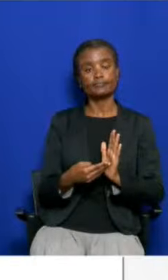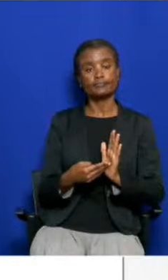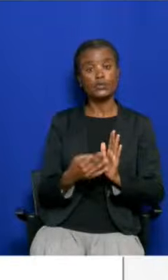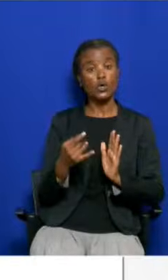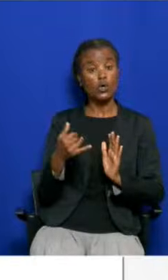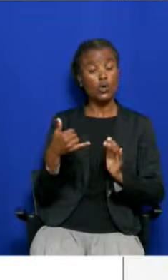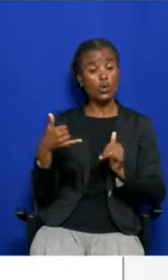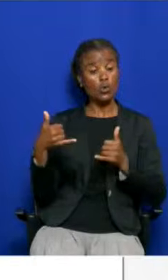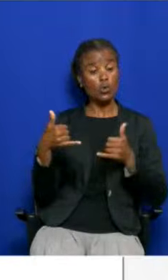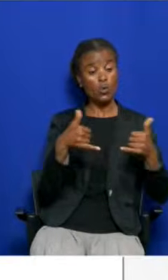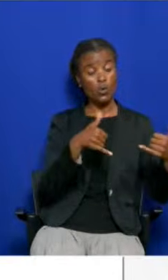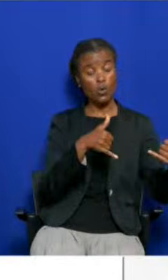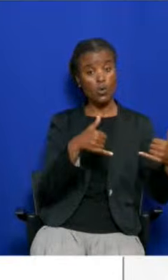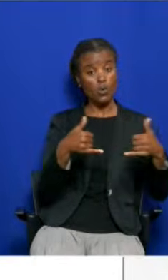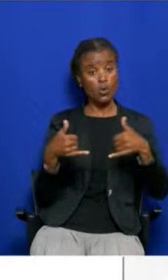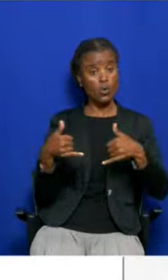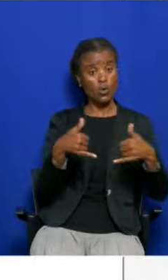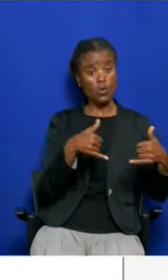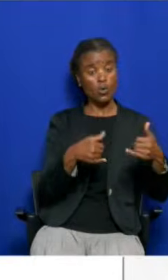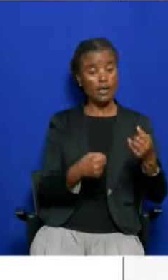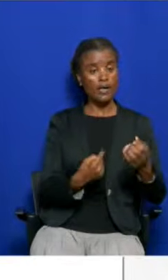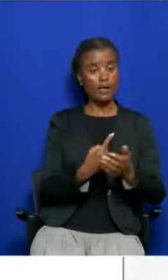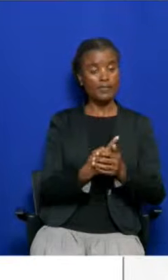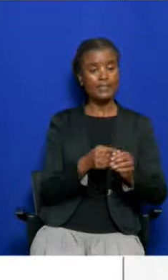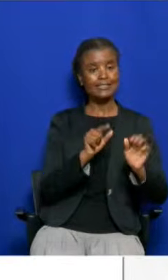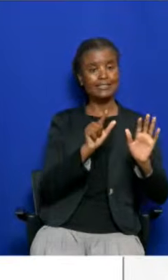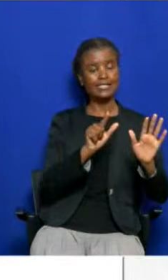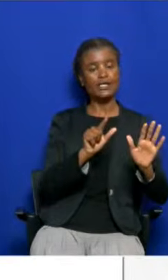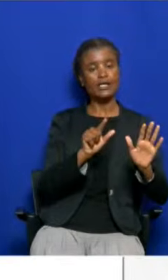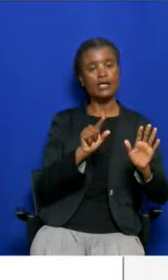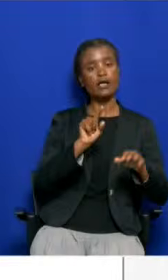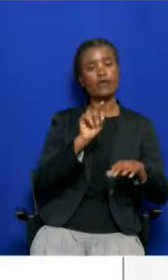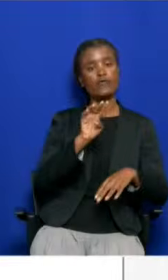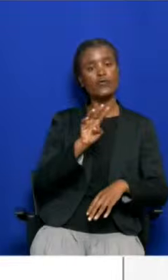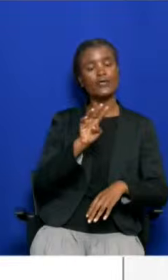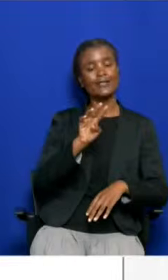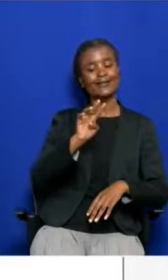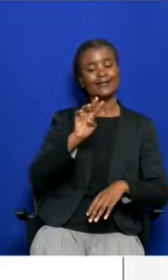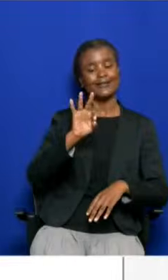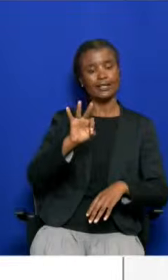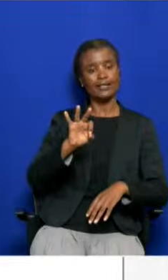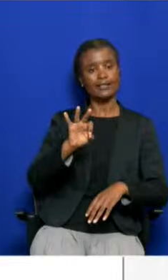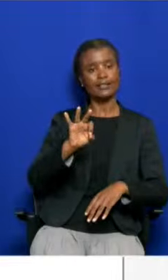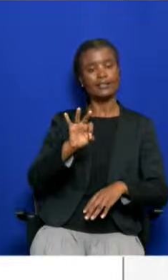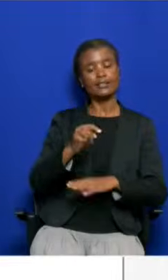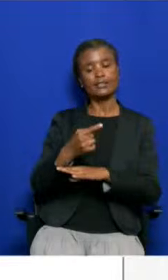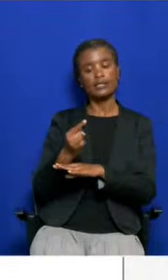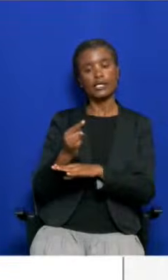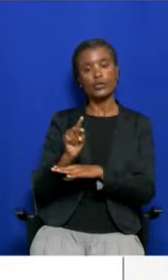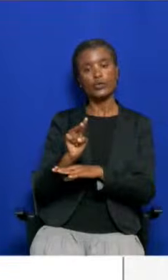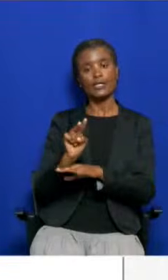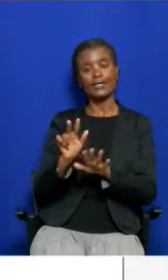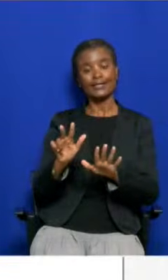at 7:43:28 p.m., Mr. Mkati Mswazi just sends you a one-word message, send,